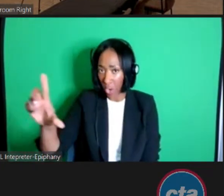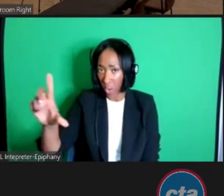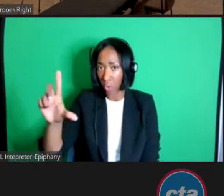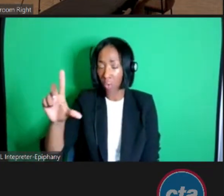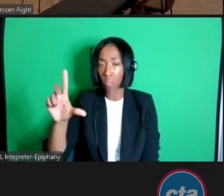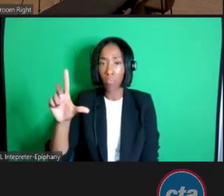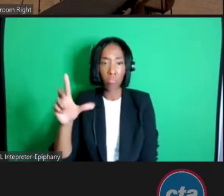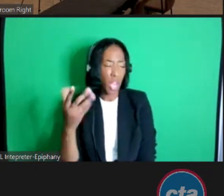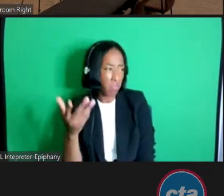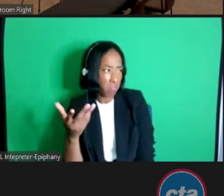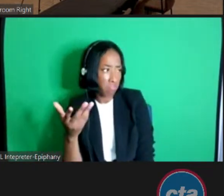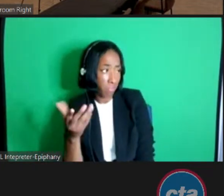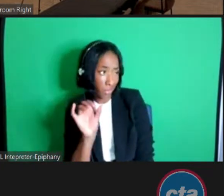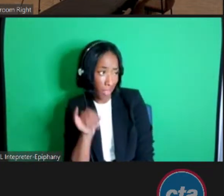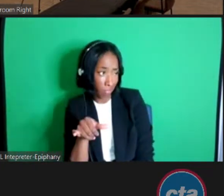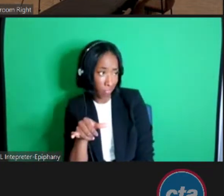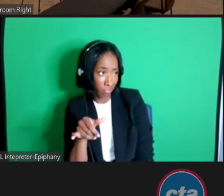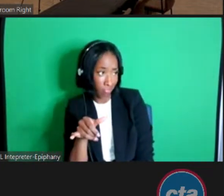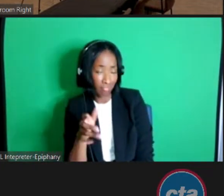Okay, there we go.